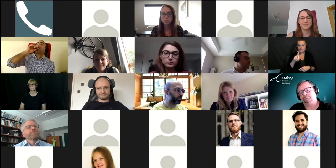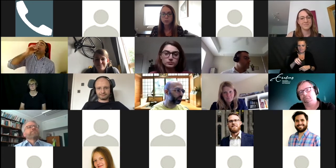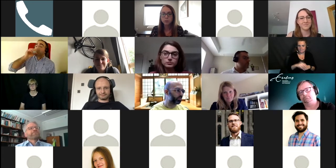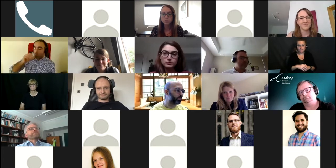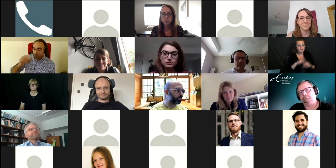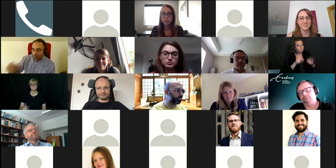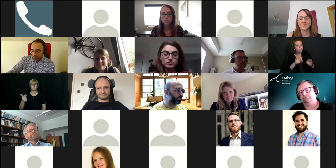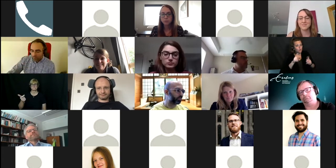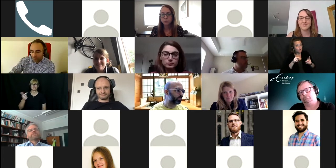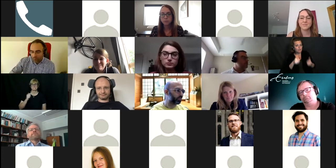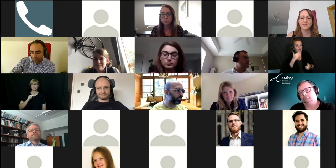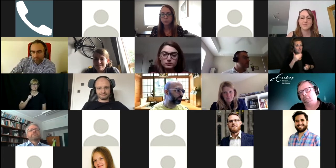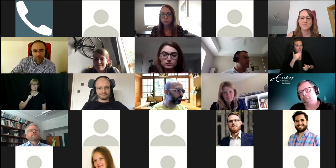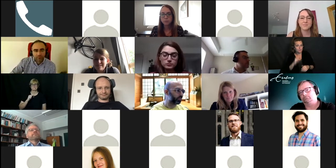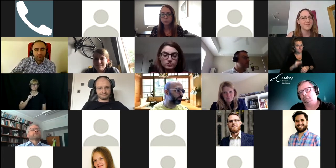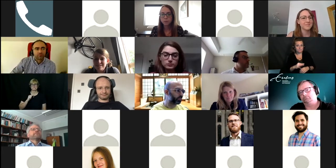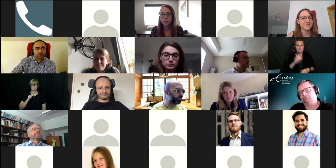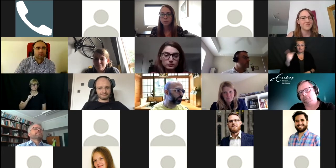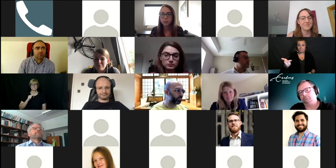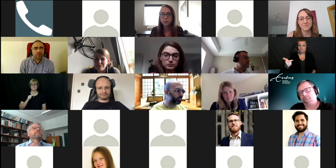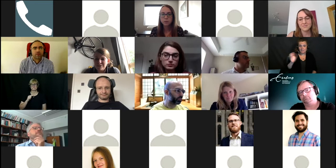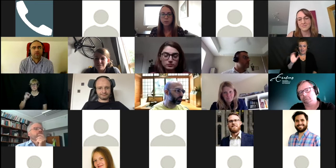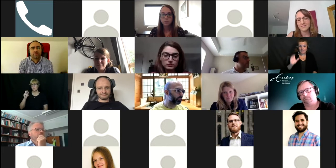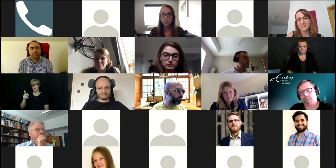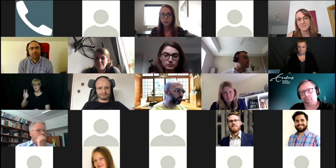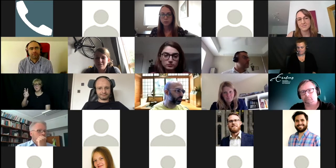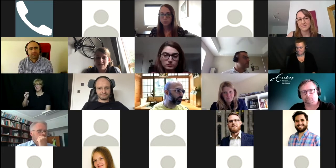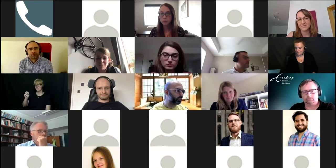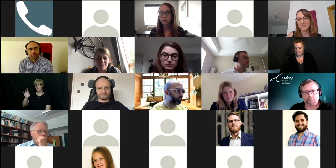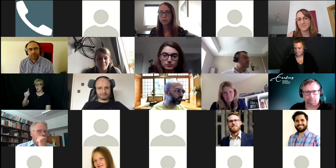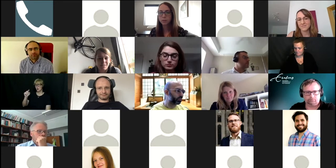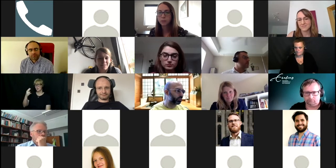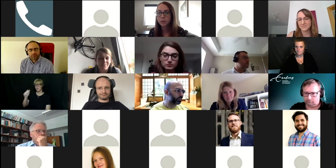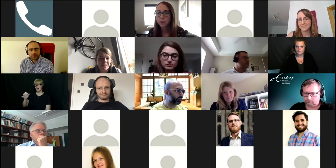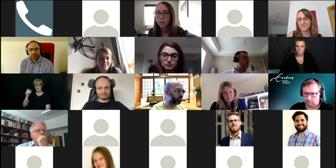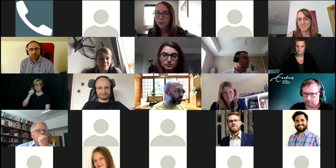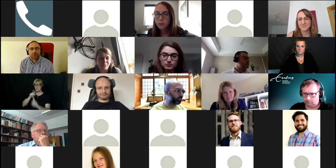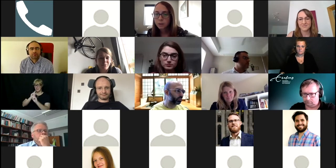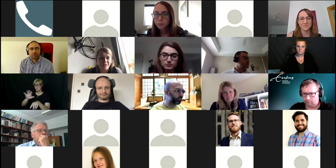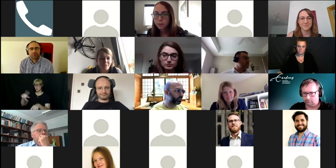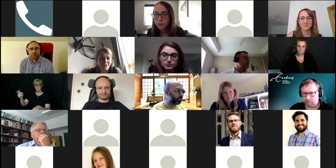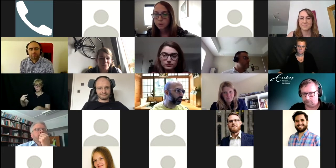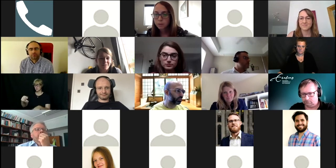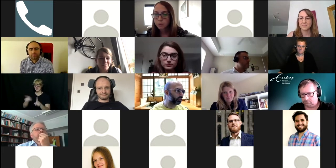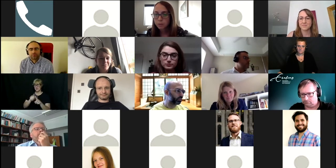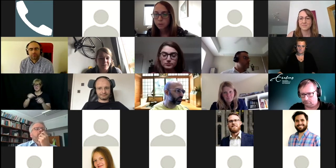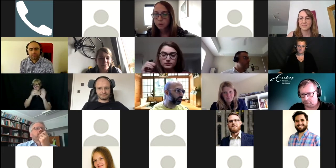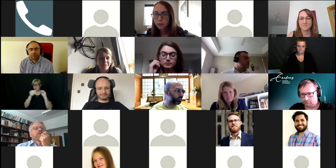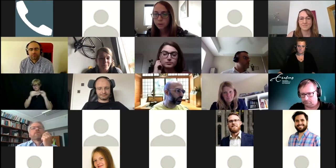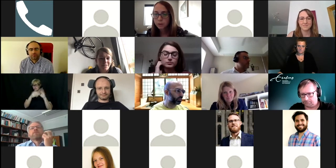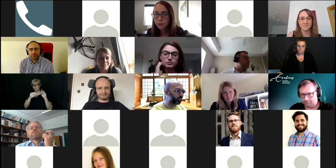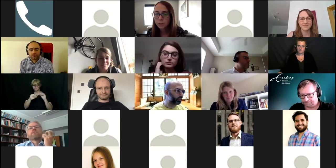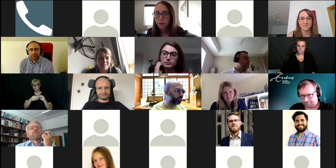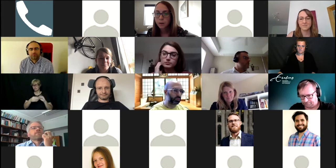much. All right, Martha, I think your question is somehow answered, is it? As there were only canonical